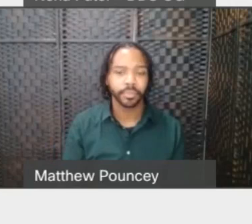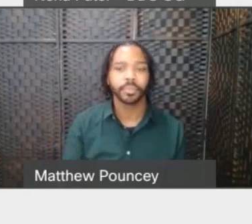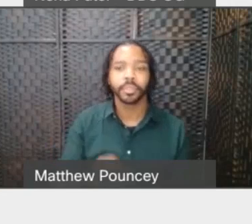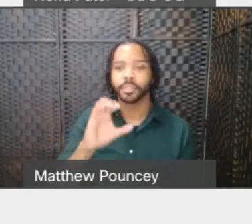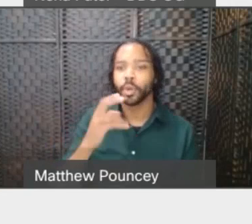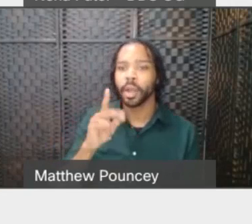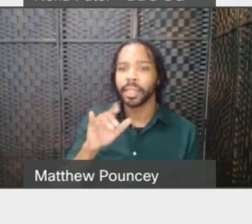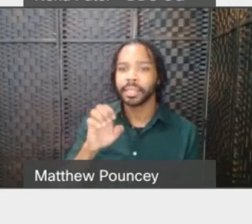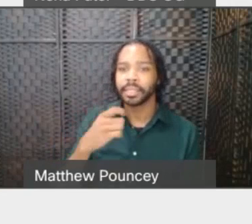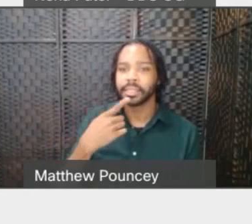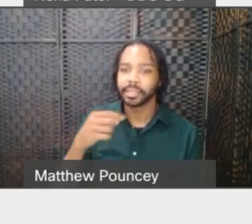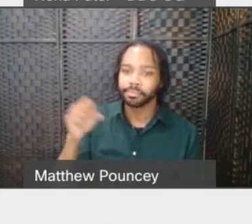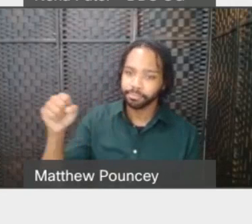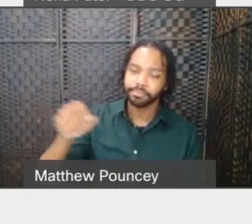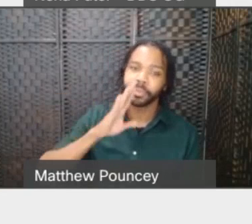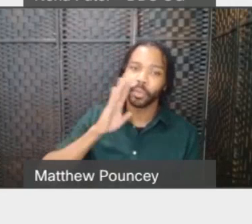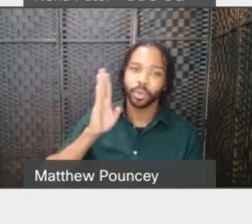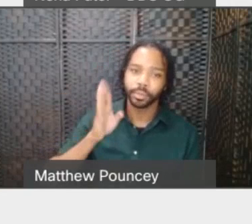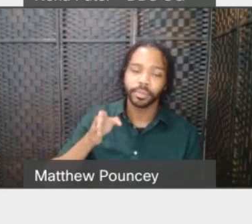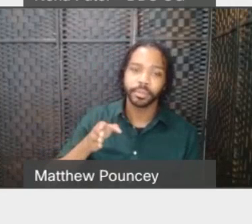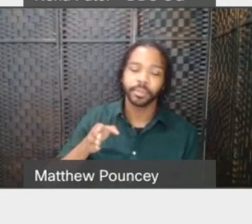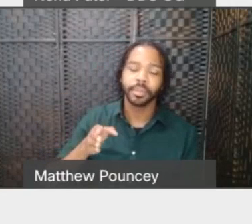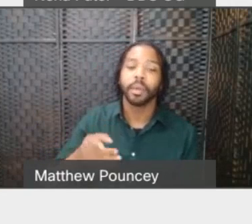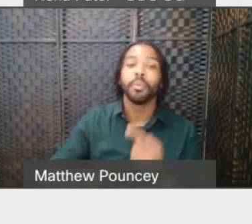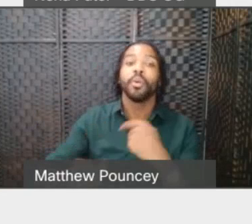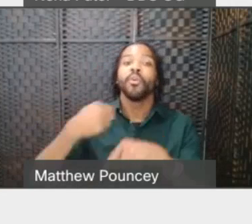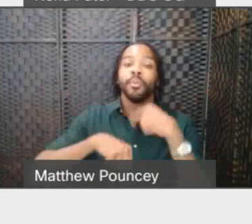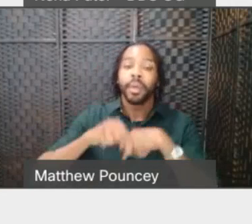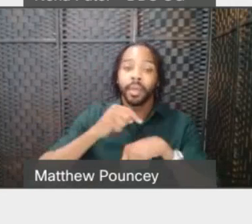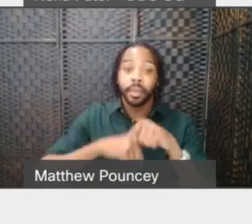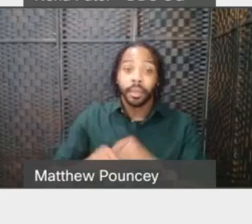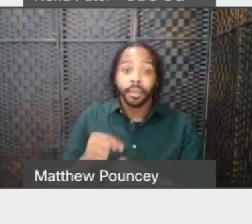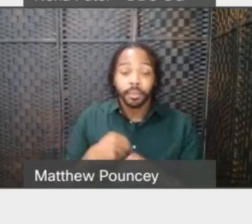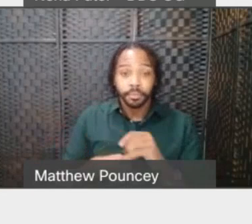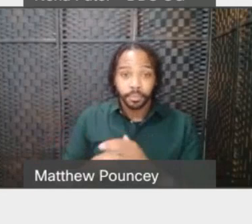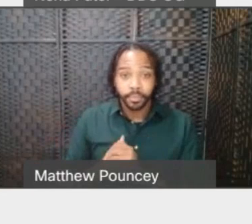Absolutely. So let me take this back to a second.